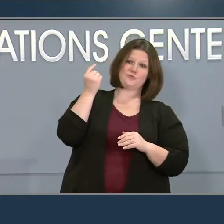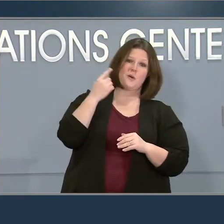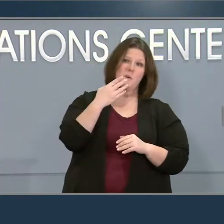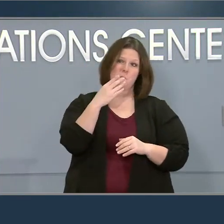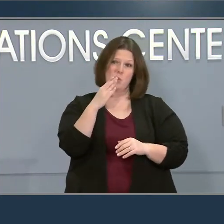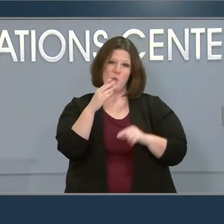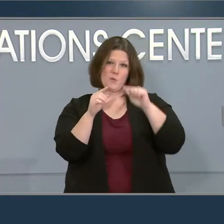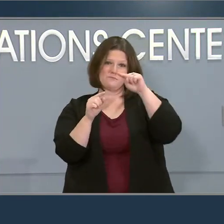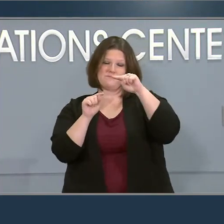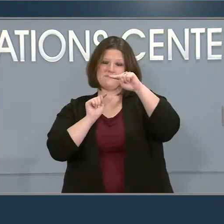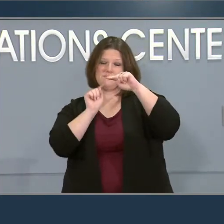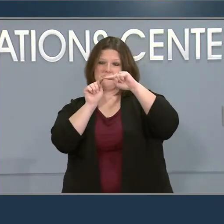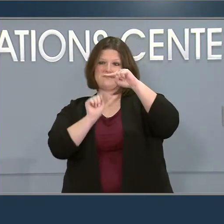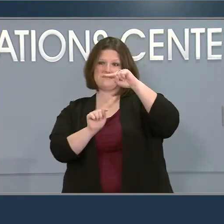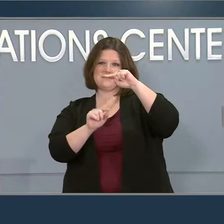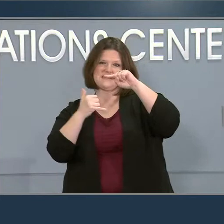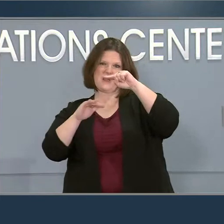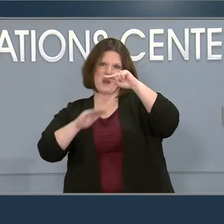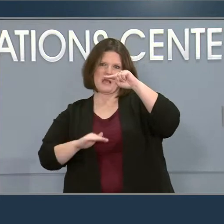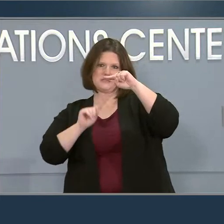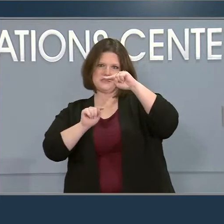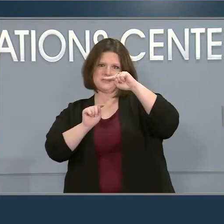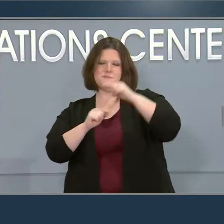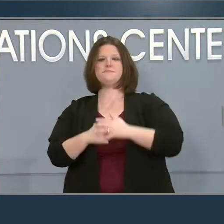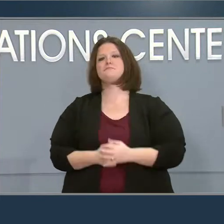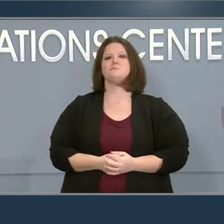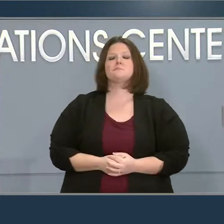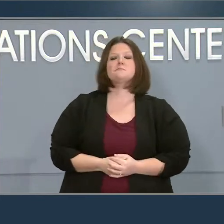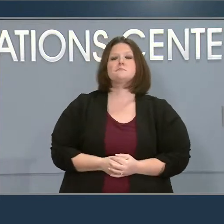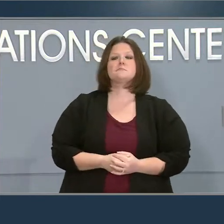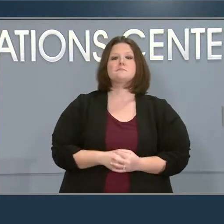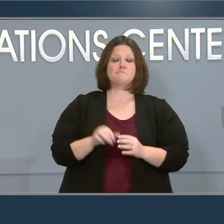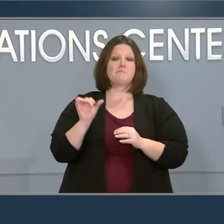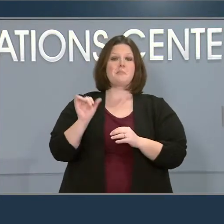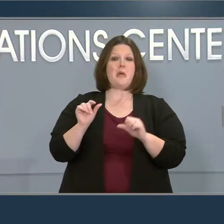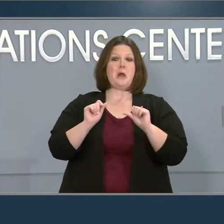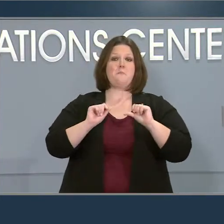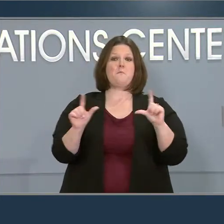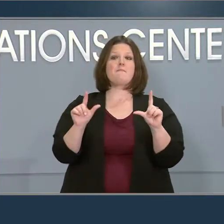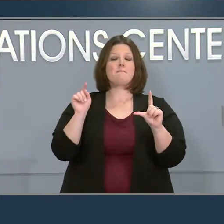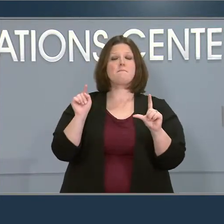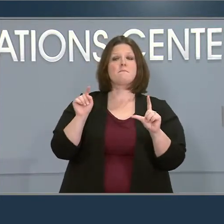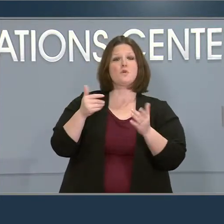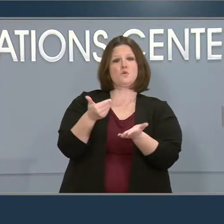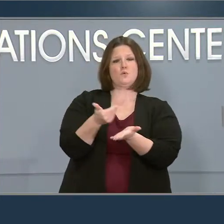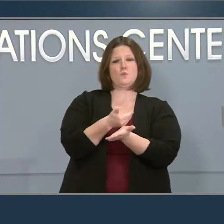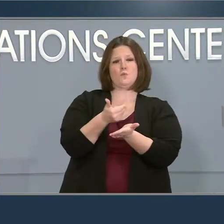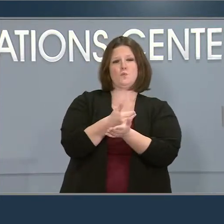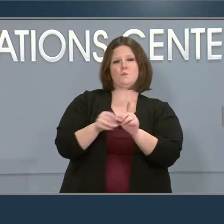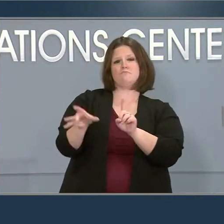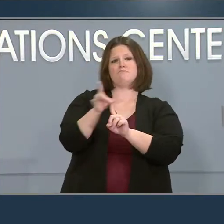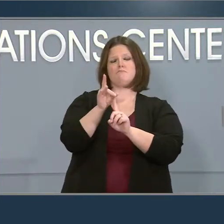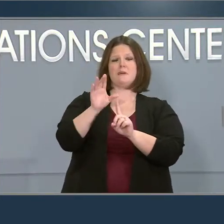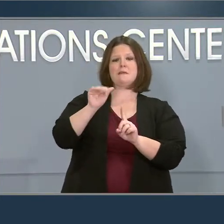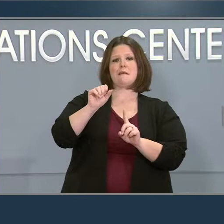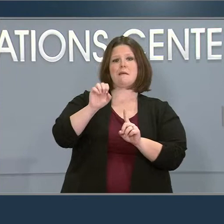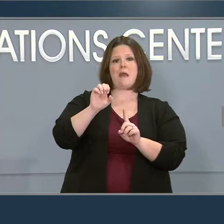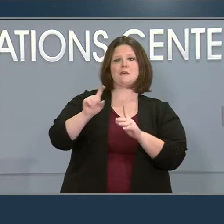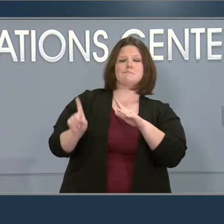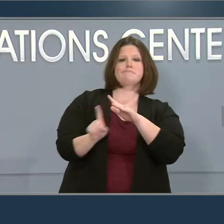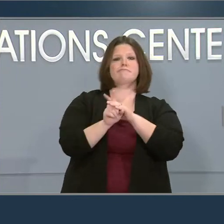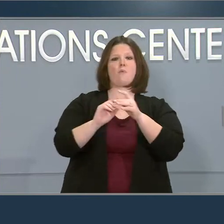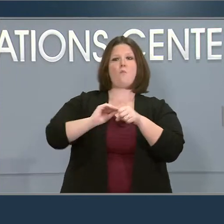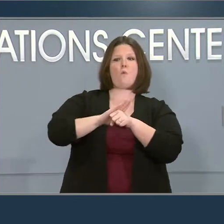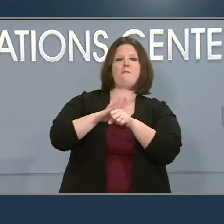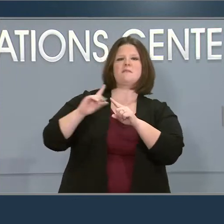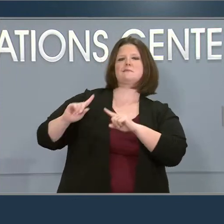line. Next, we look at new COVID cases. This first graph shows you the trajectory of new cases each day since we had our first case